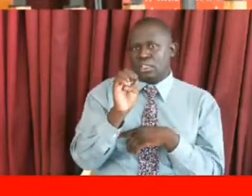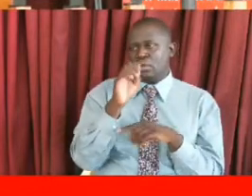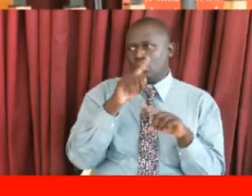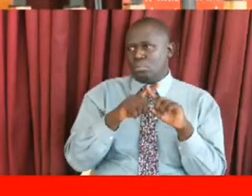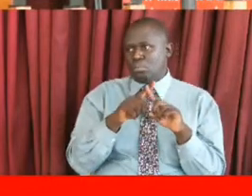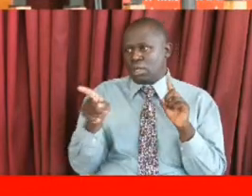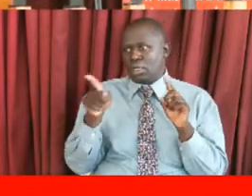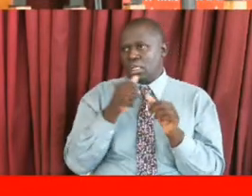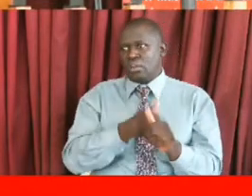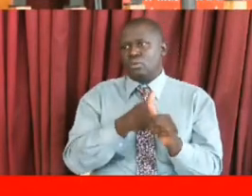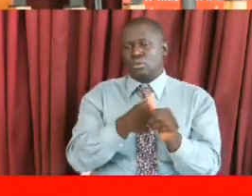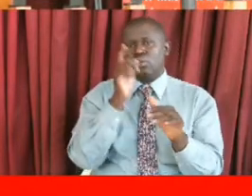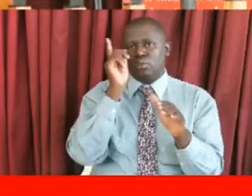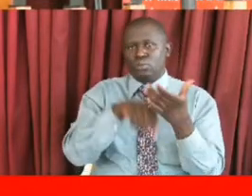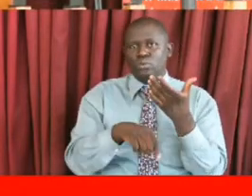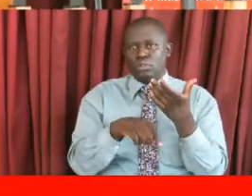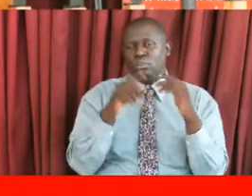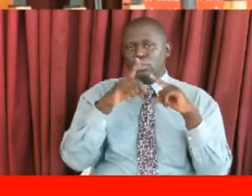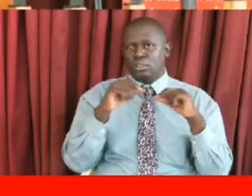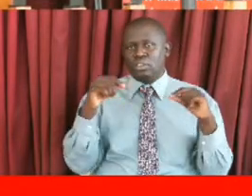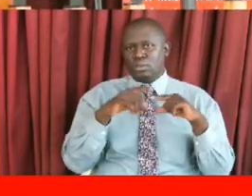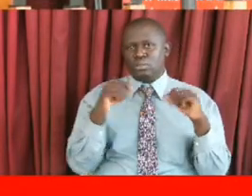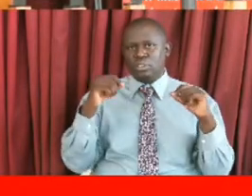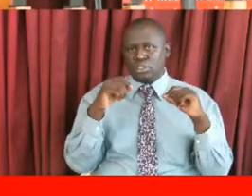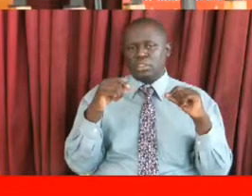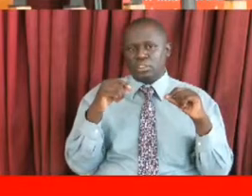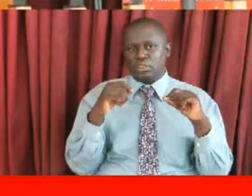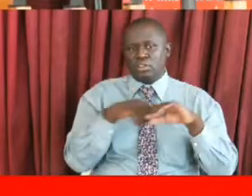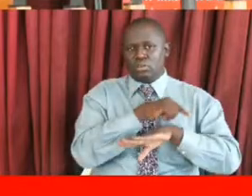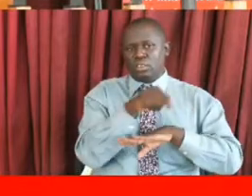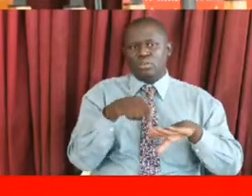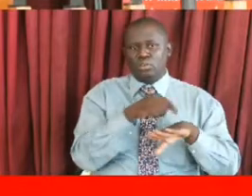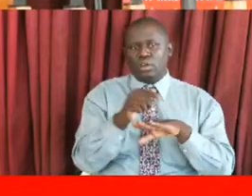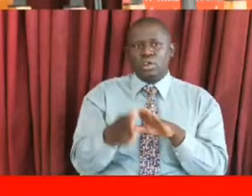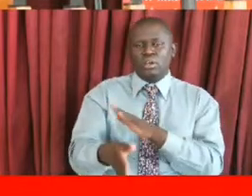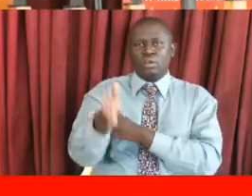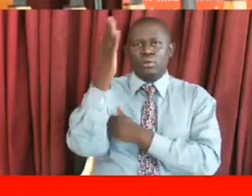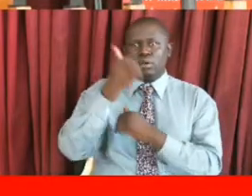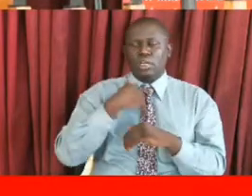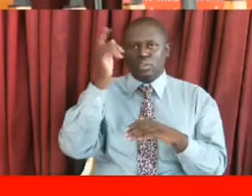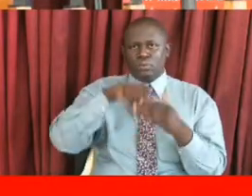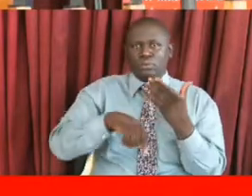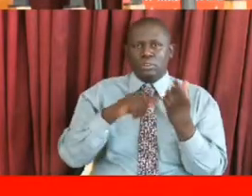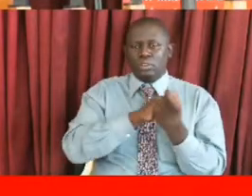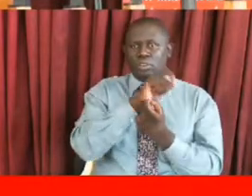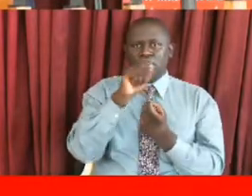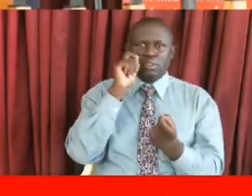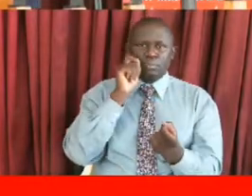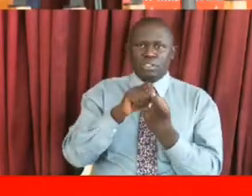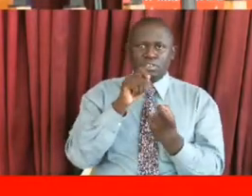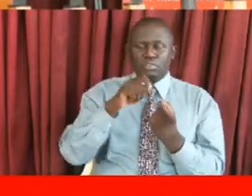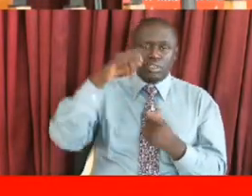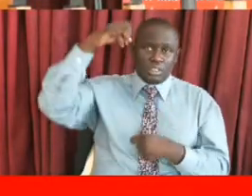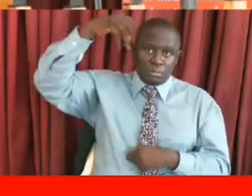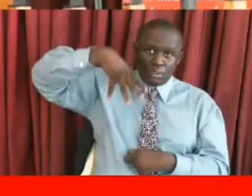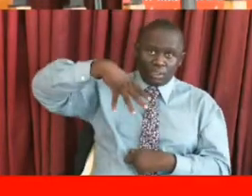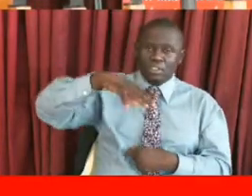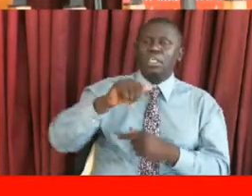hour God has a specific presence and that presence is not